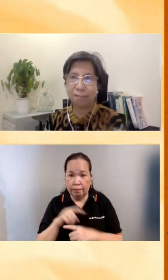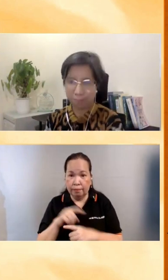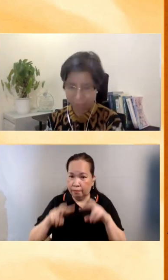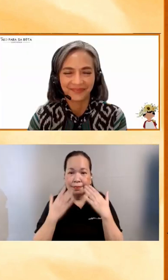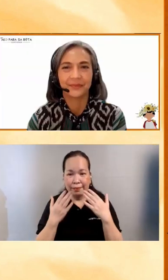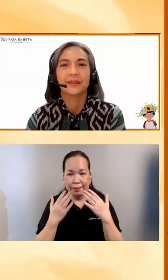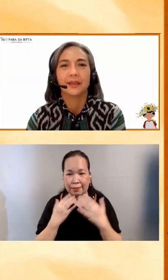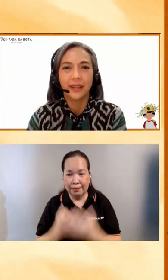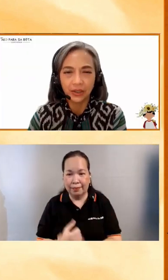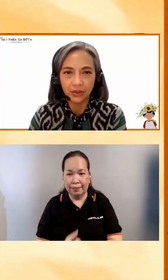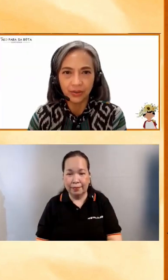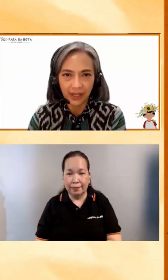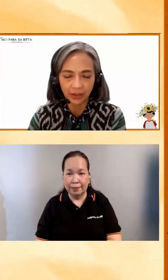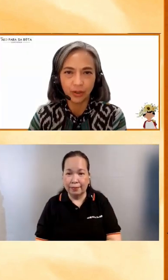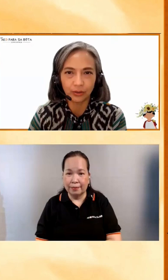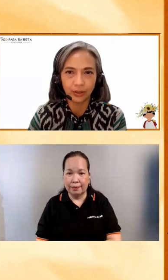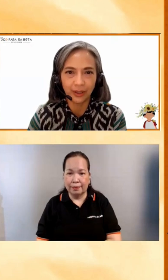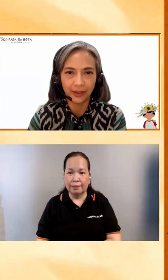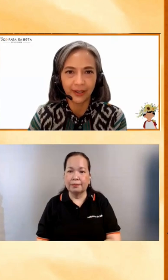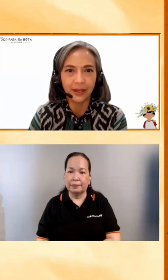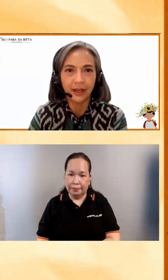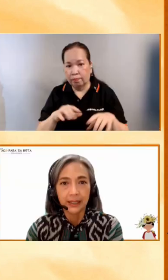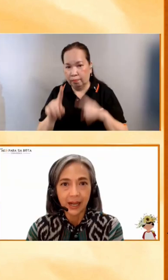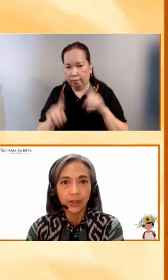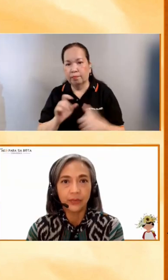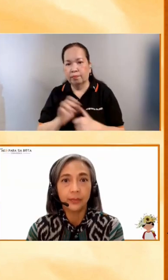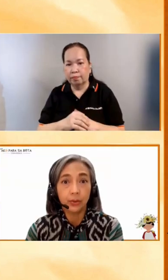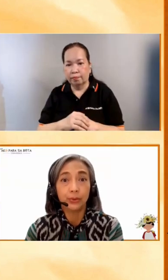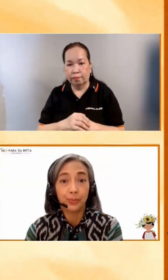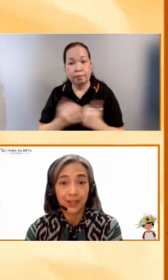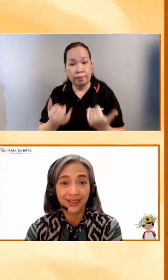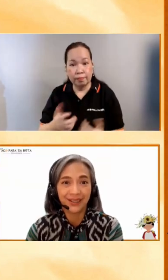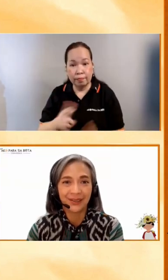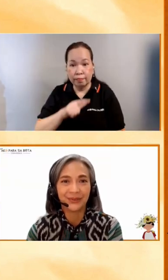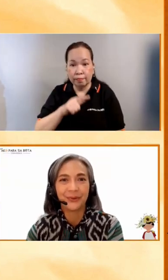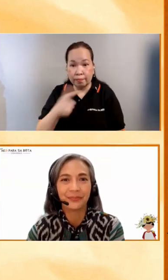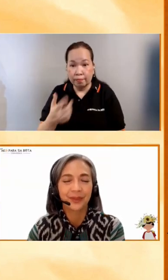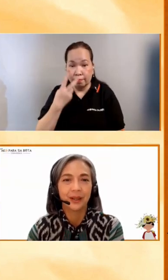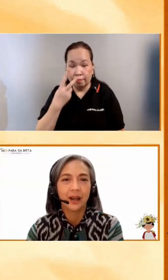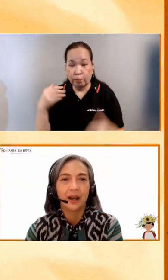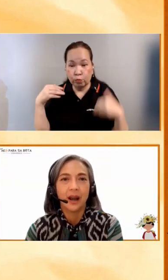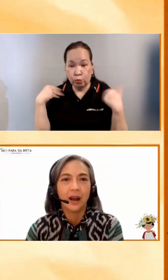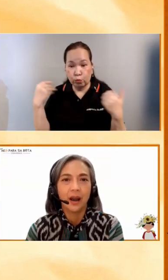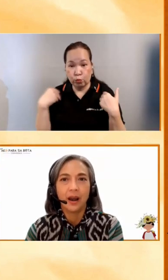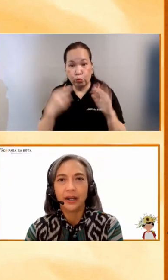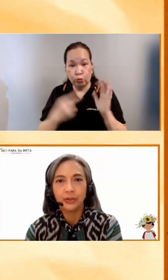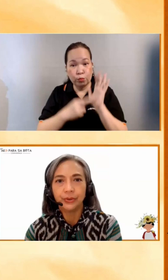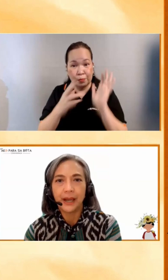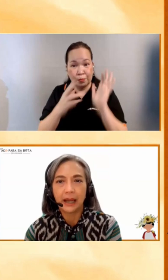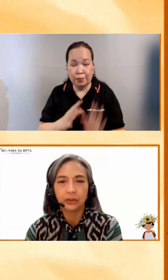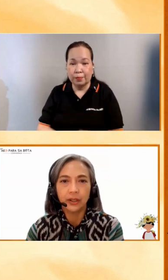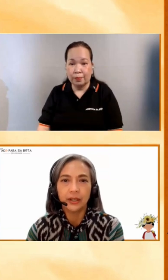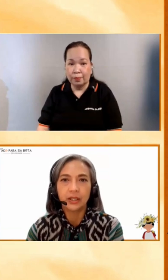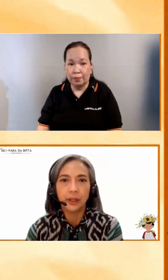findings. Thank you, Dr. Karing. Let us now hear from a youth representative. Our